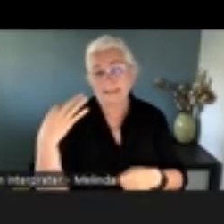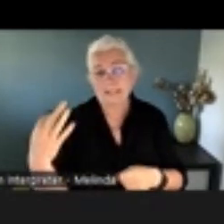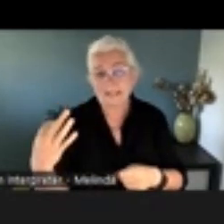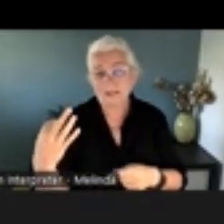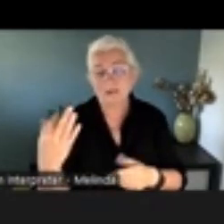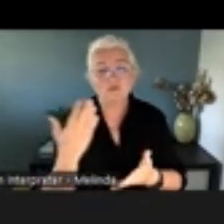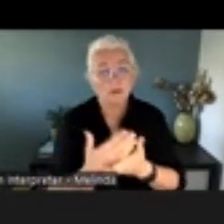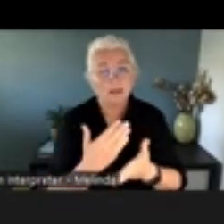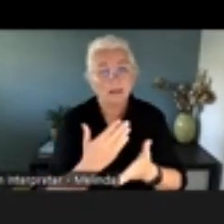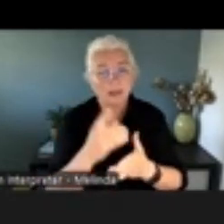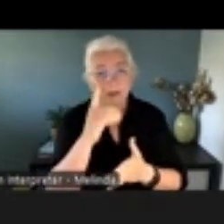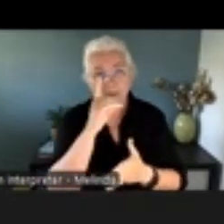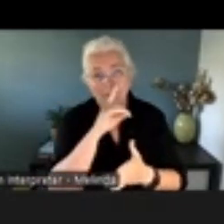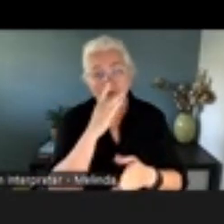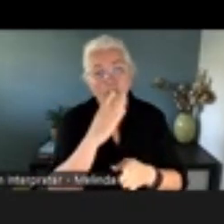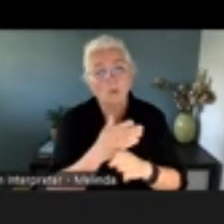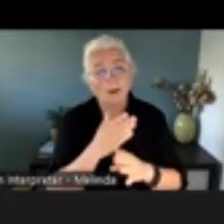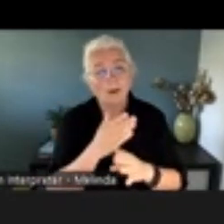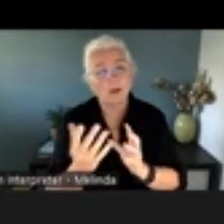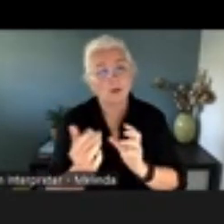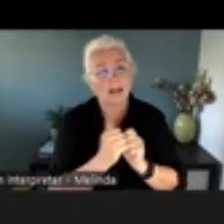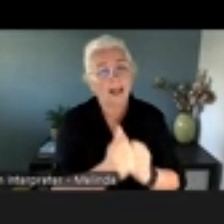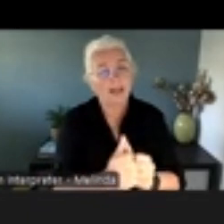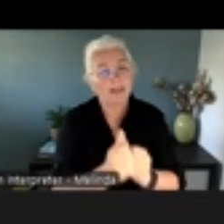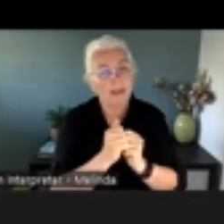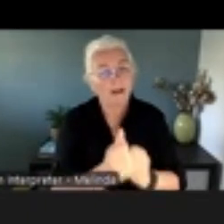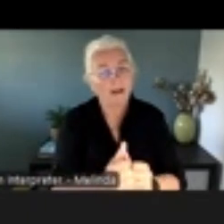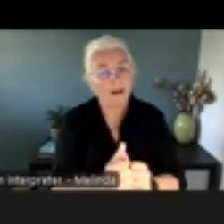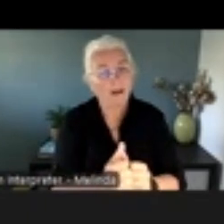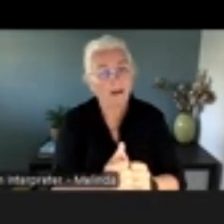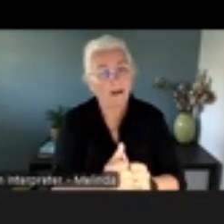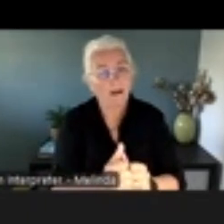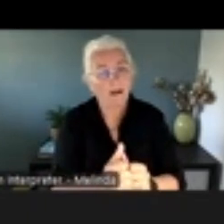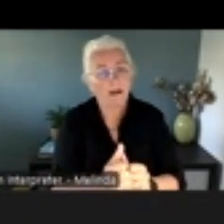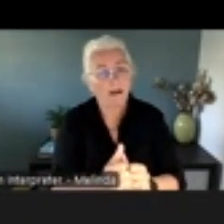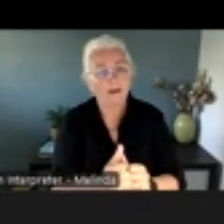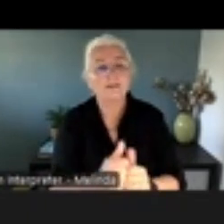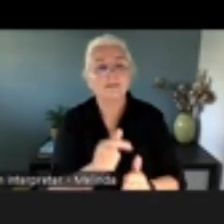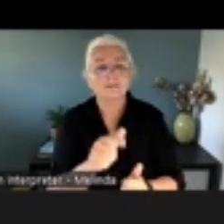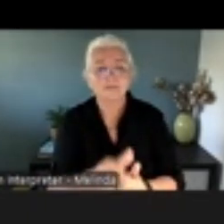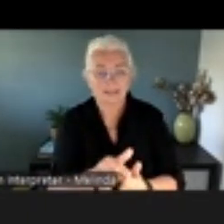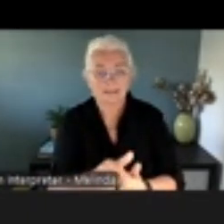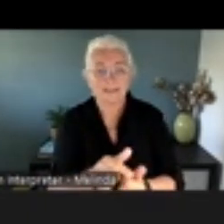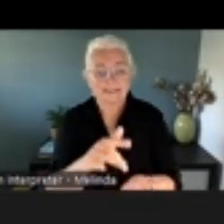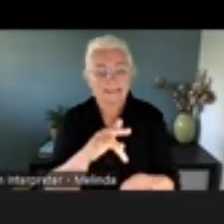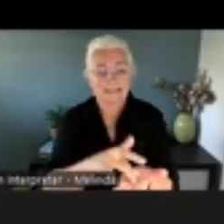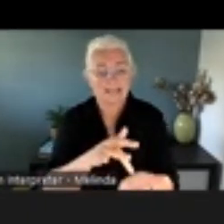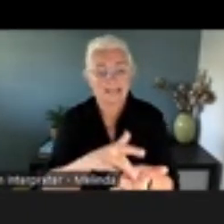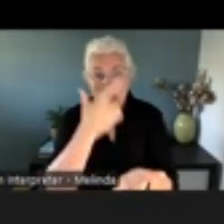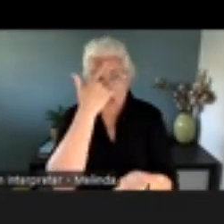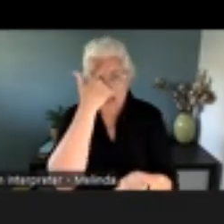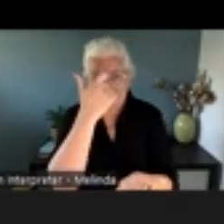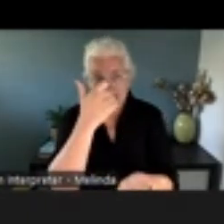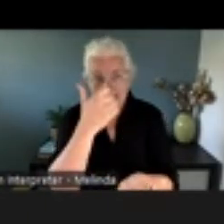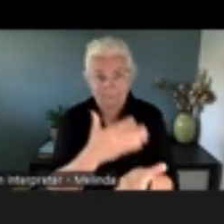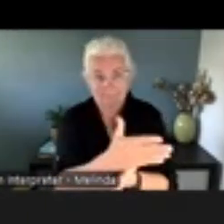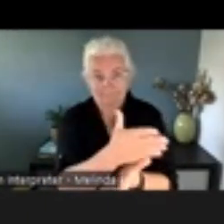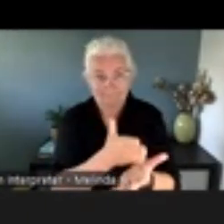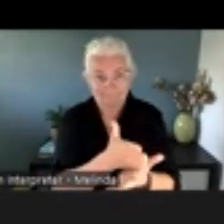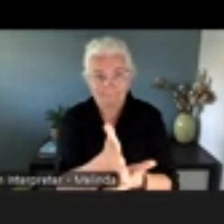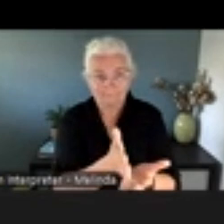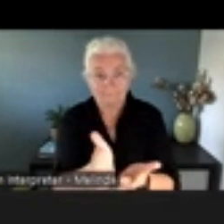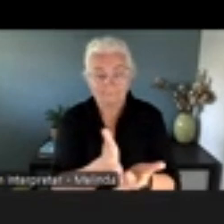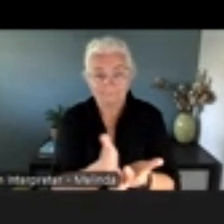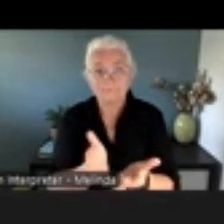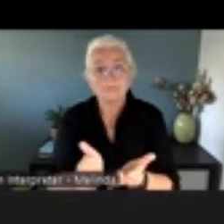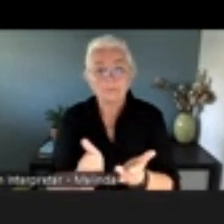the people working together. That is this center idea. And so the idea of a strong working